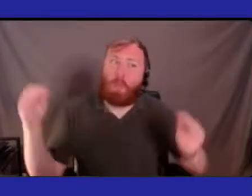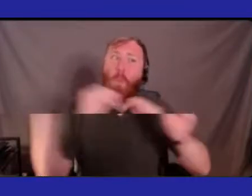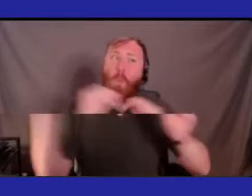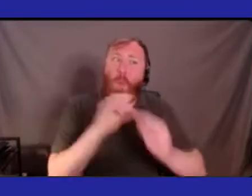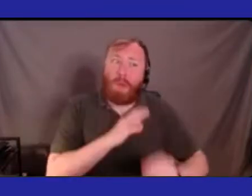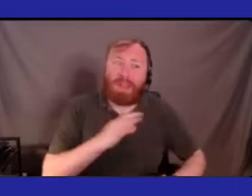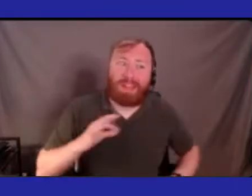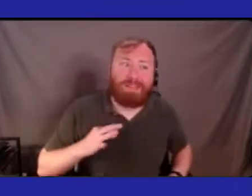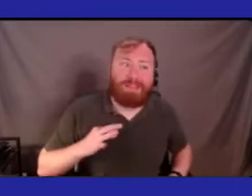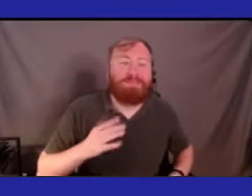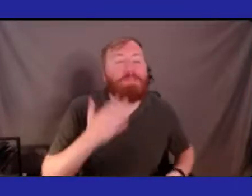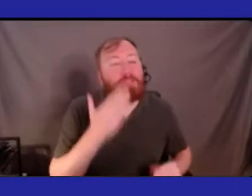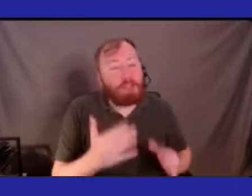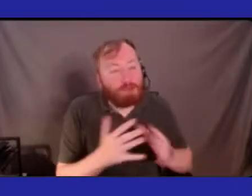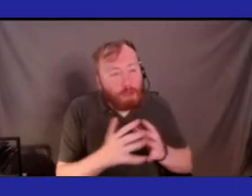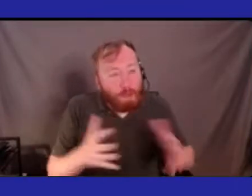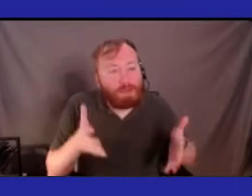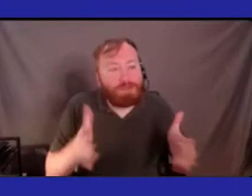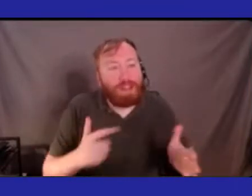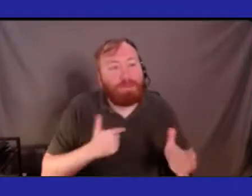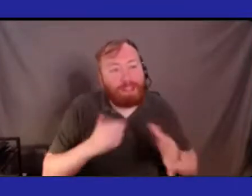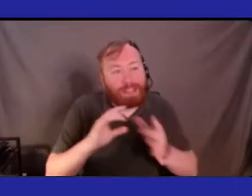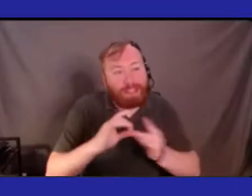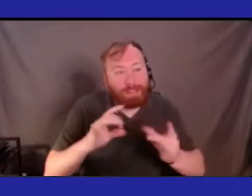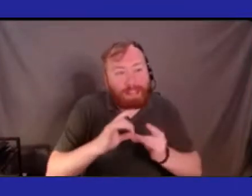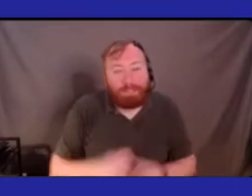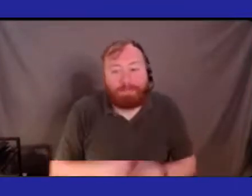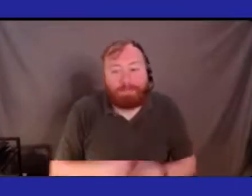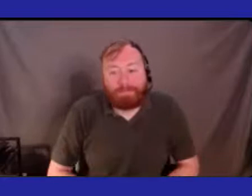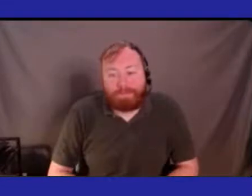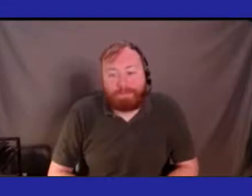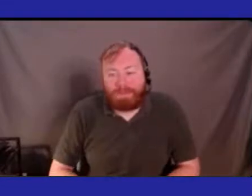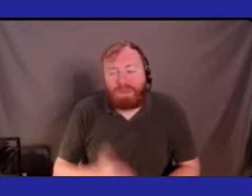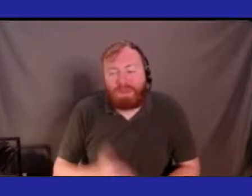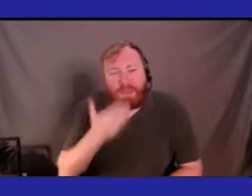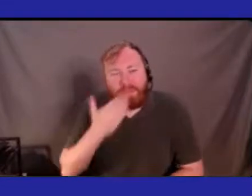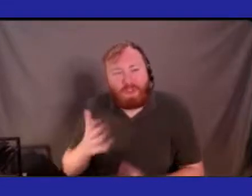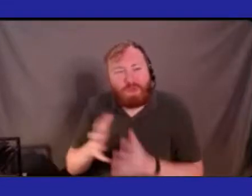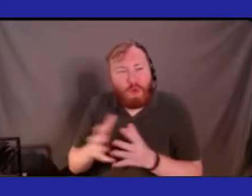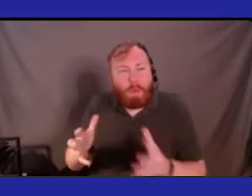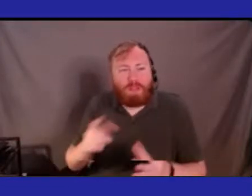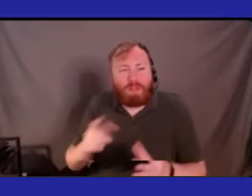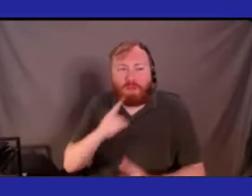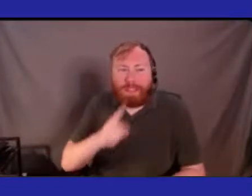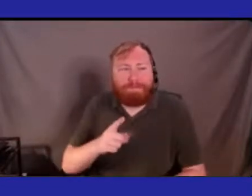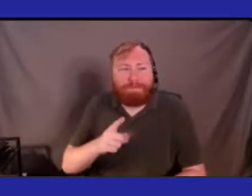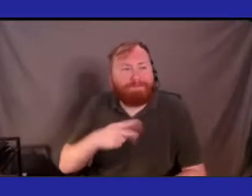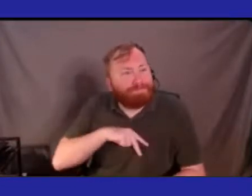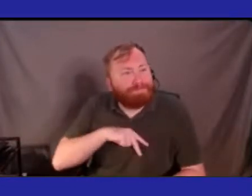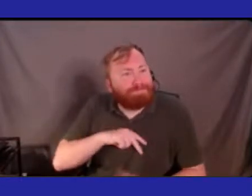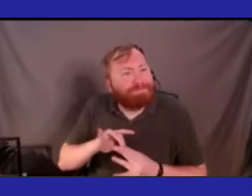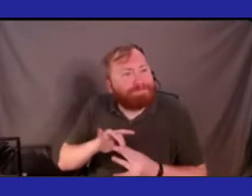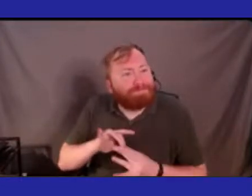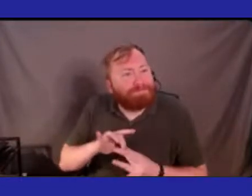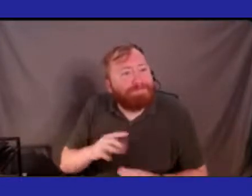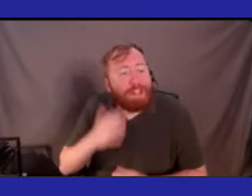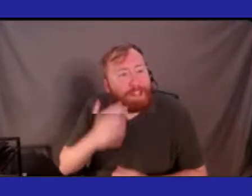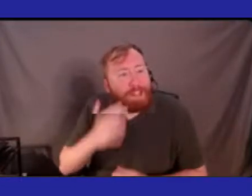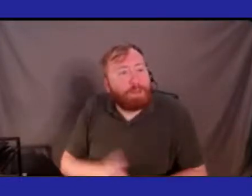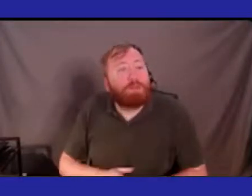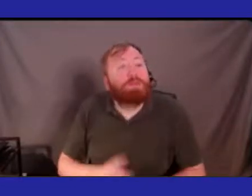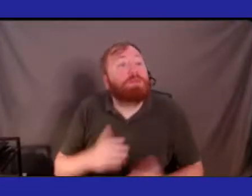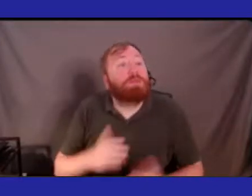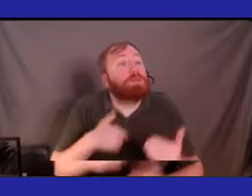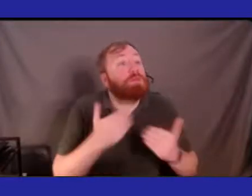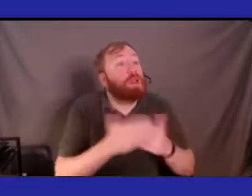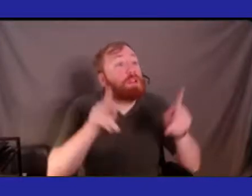much for allowing me to speak. Thank you so much for sharing your very personal comments. And the next speaker is somebody now that has already